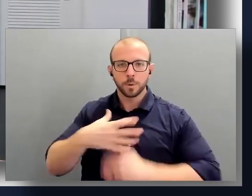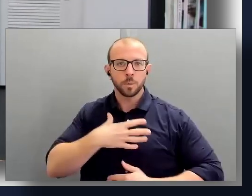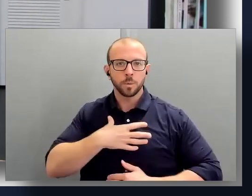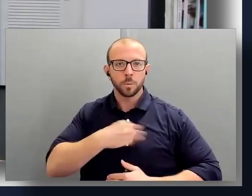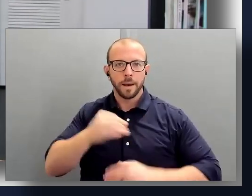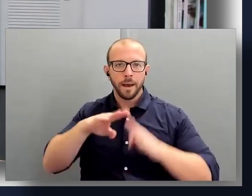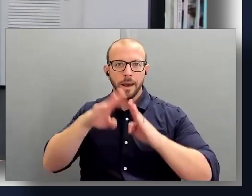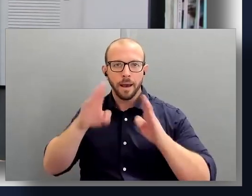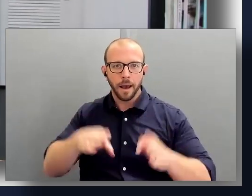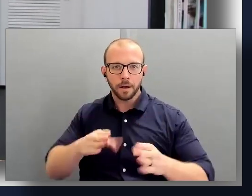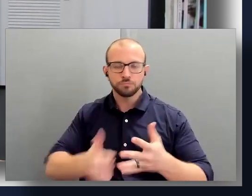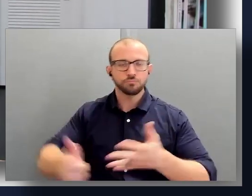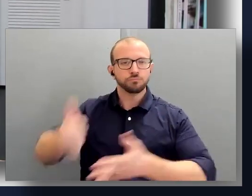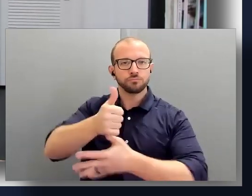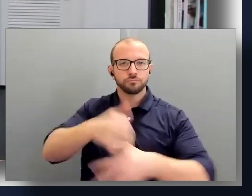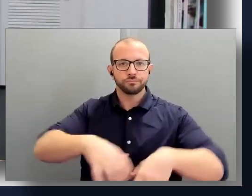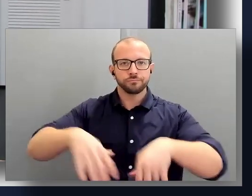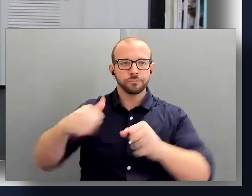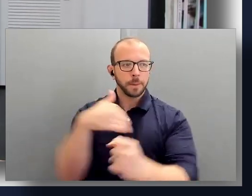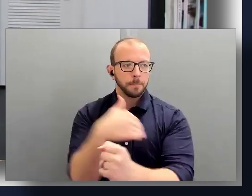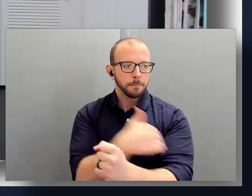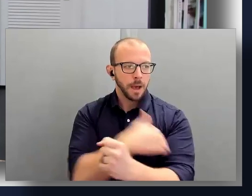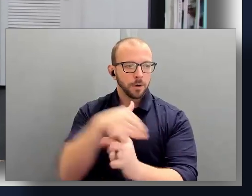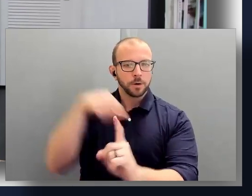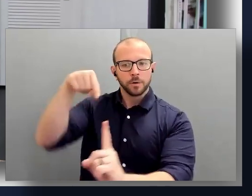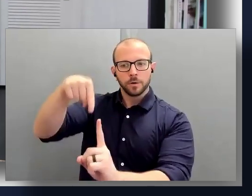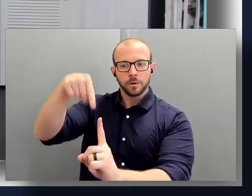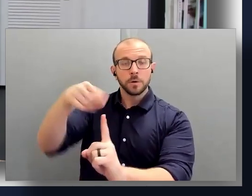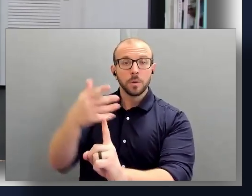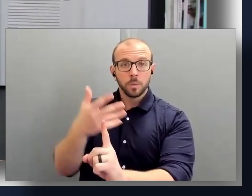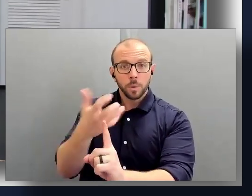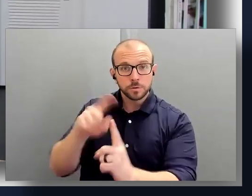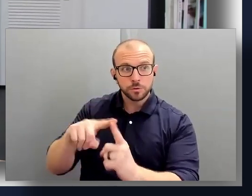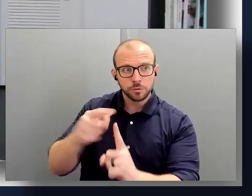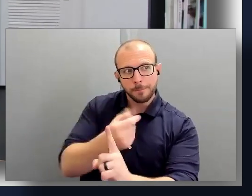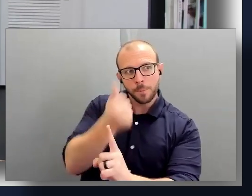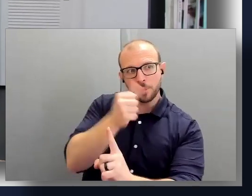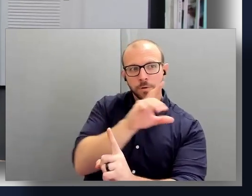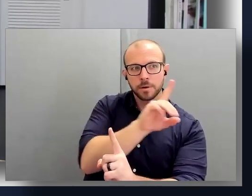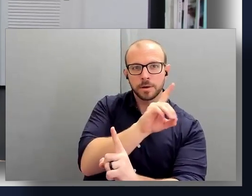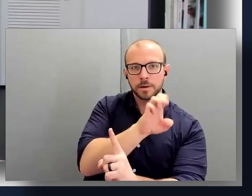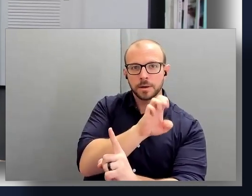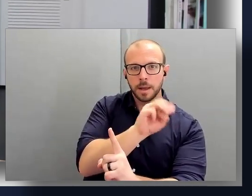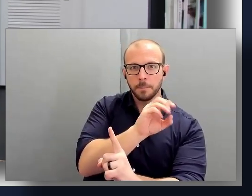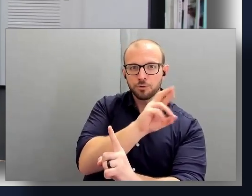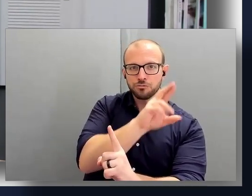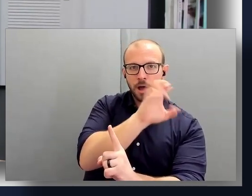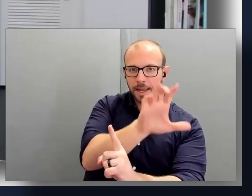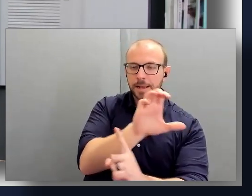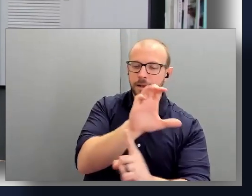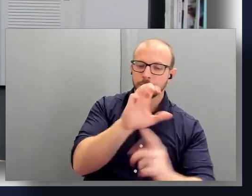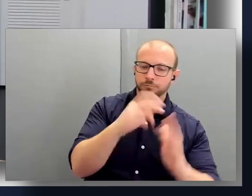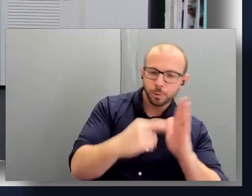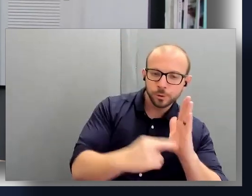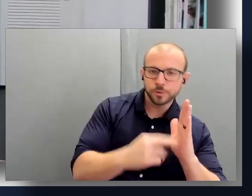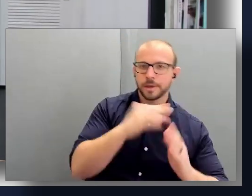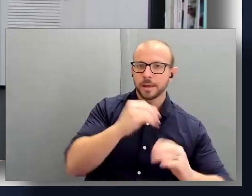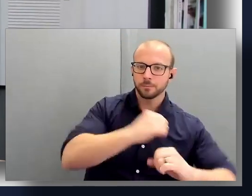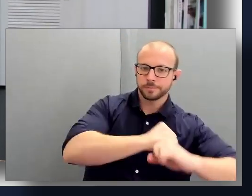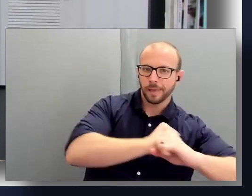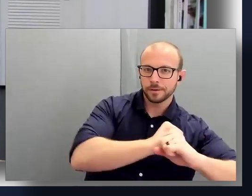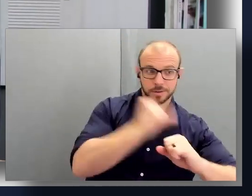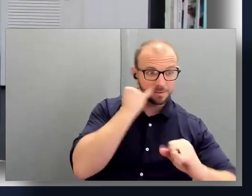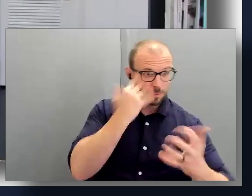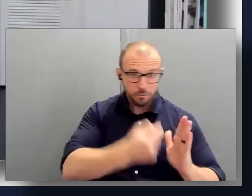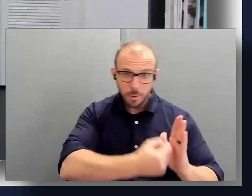in the White House who really does want to remove many of the democratic guardrails, if they do